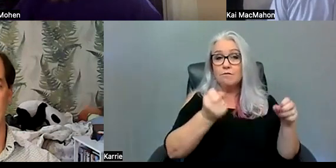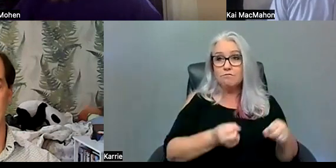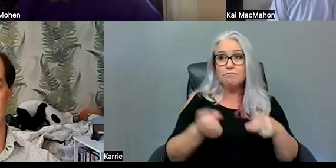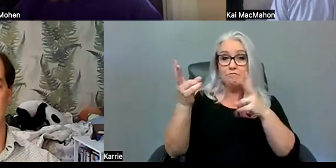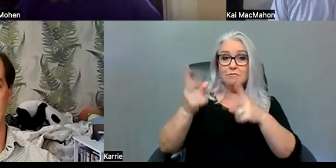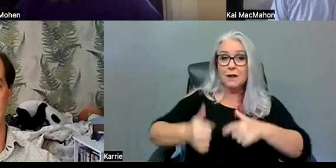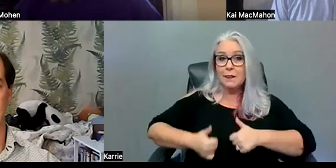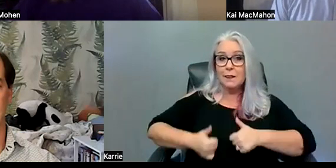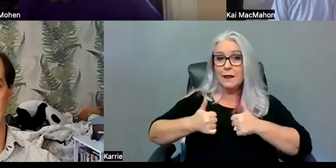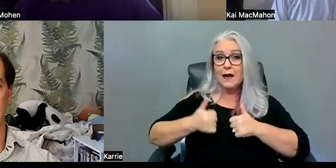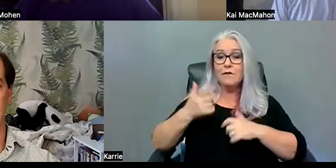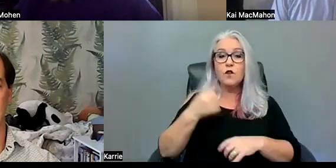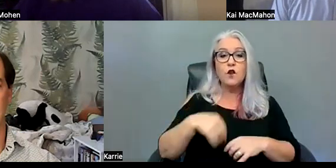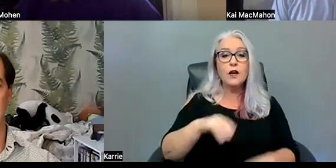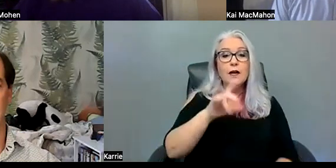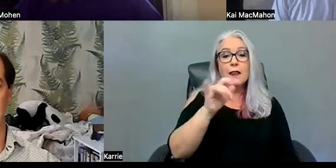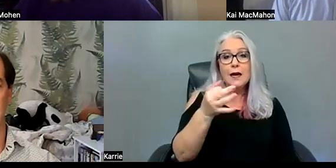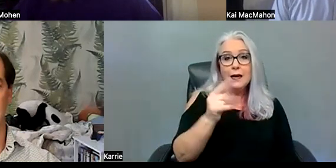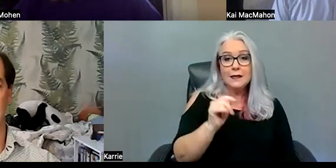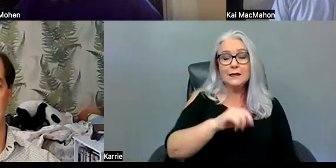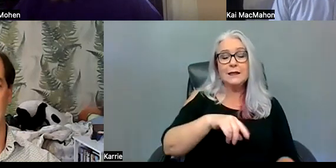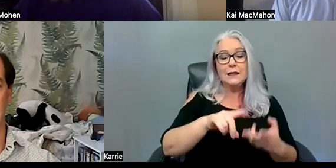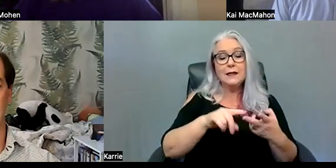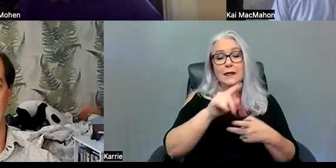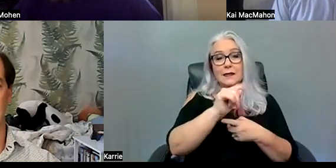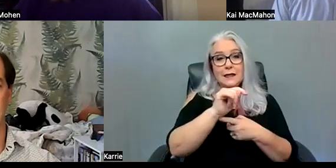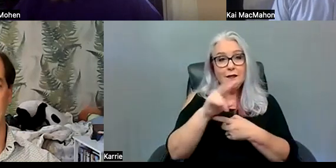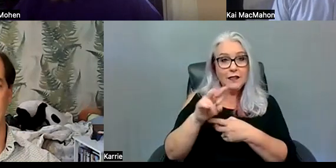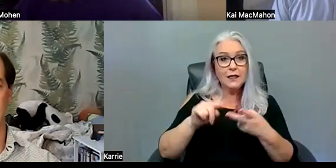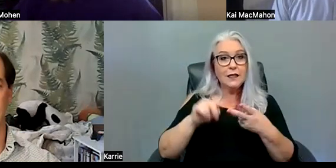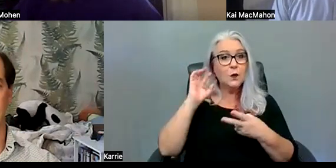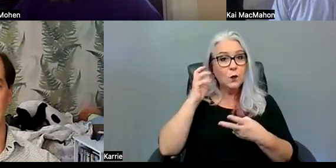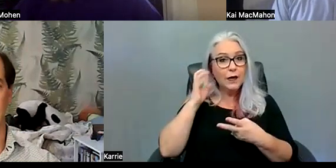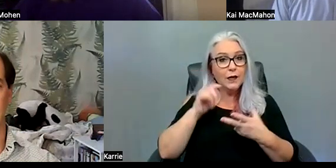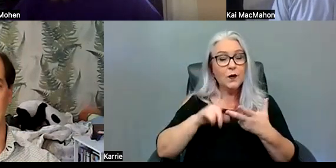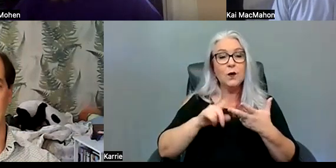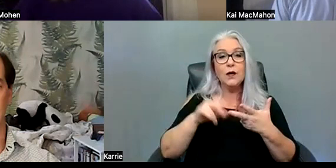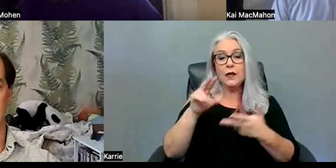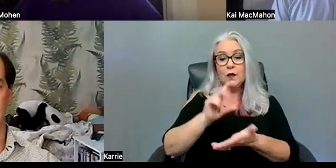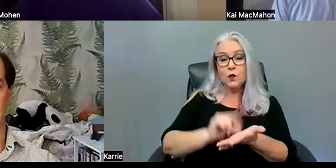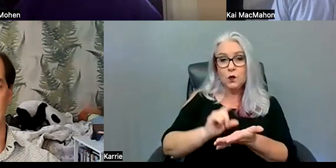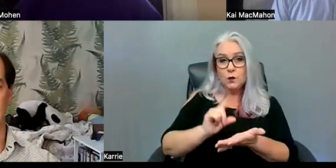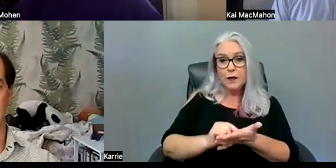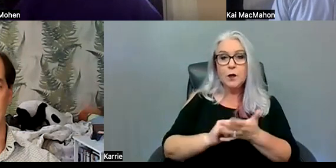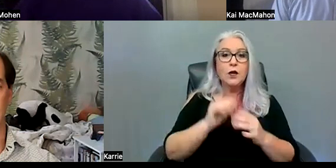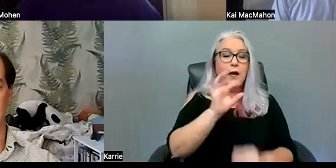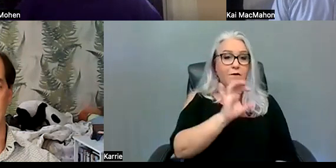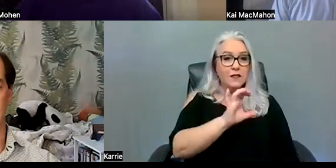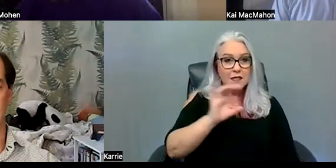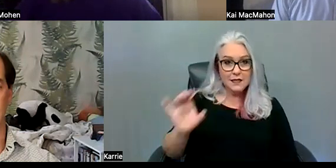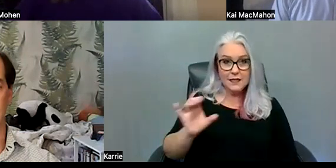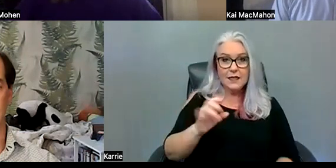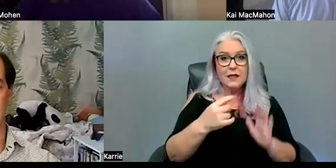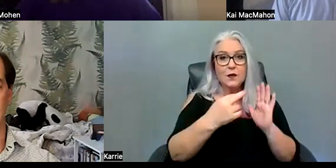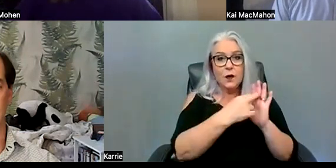which includes TV, radio, and newspapers, are entitled by FCC regulations to air portions